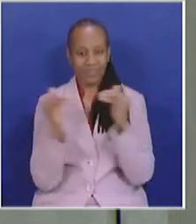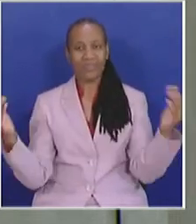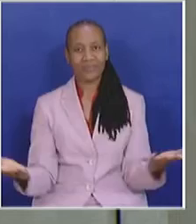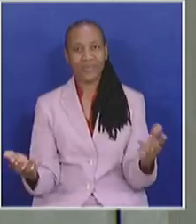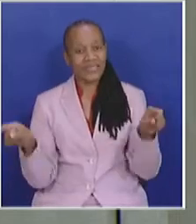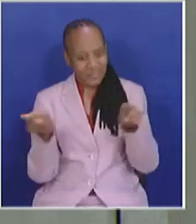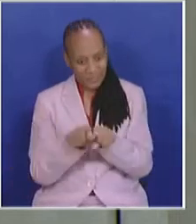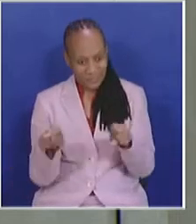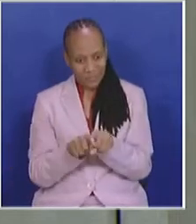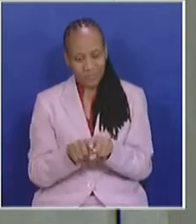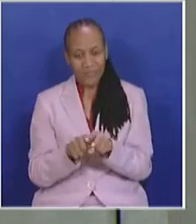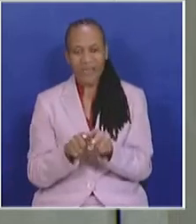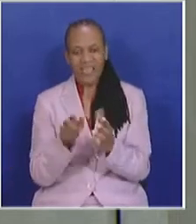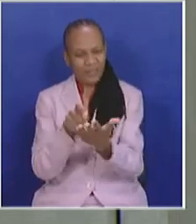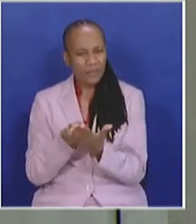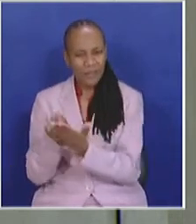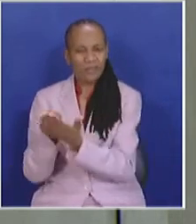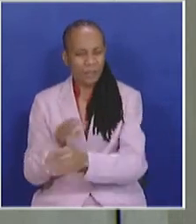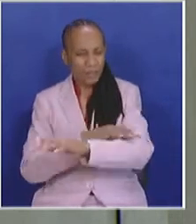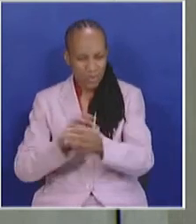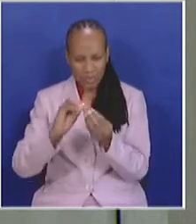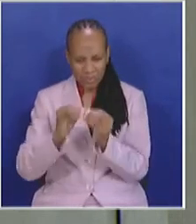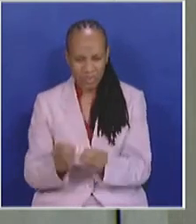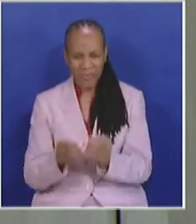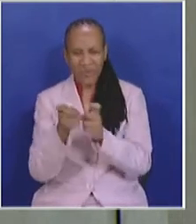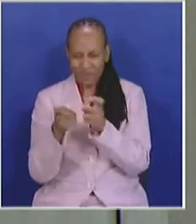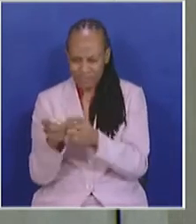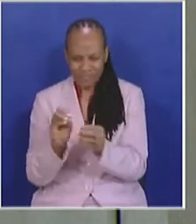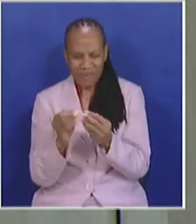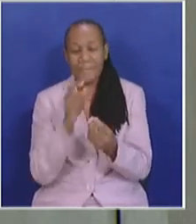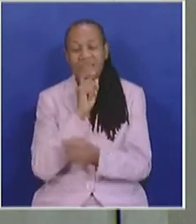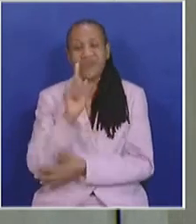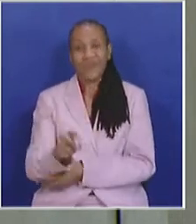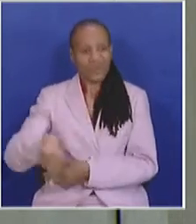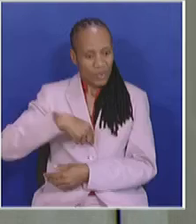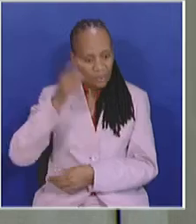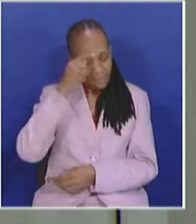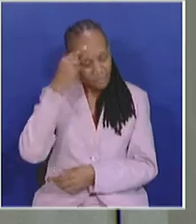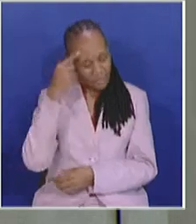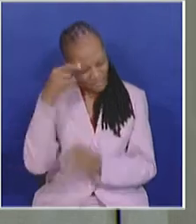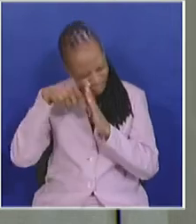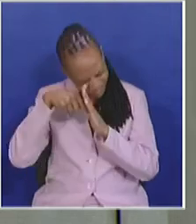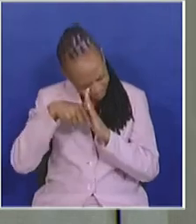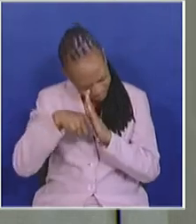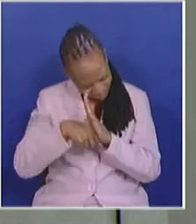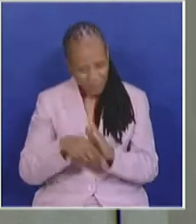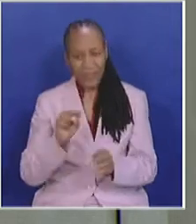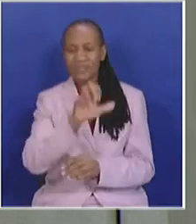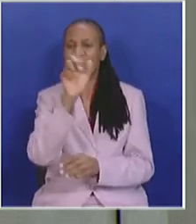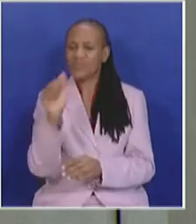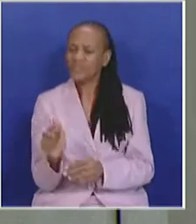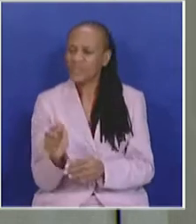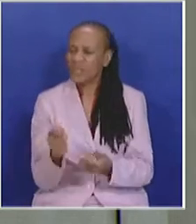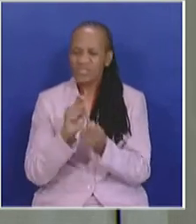increased demand of road construction and maintenance, demanding us to think deep as South Africa on how, as